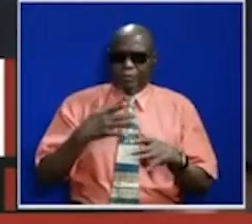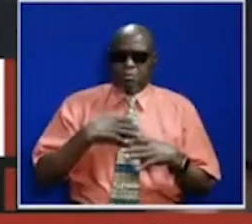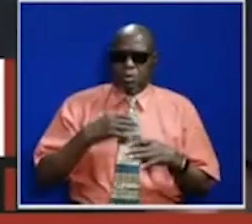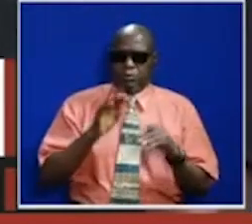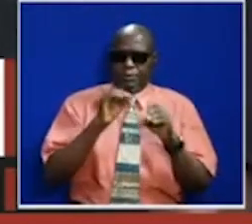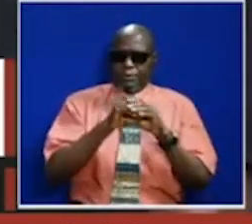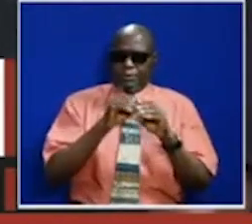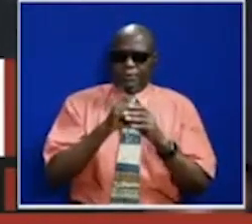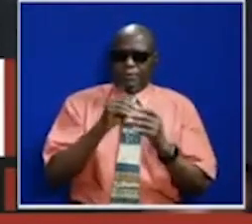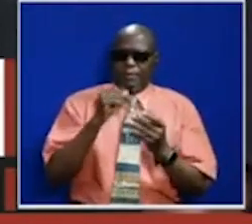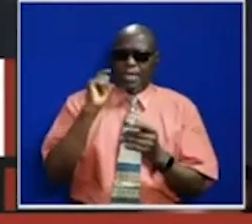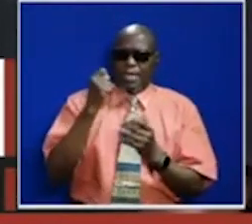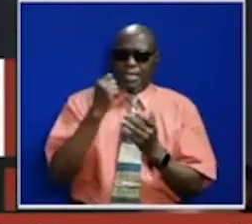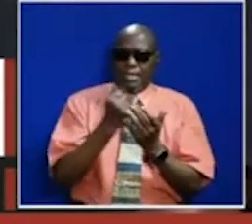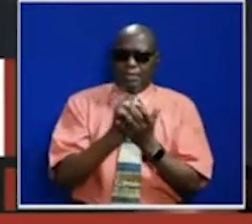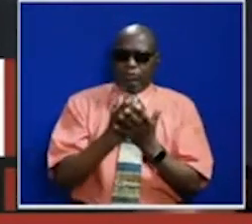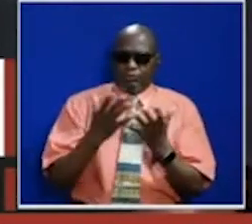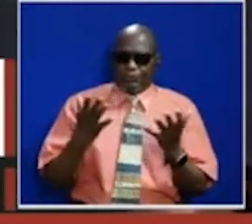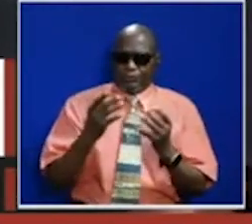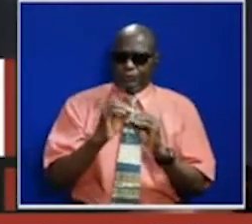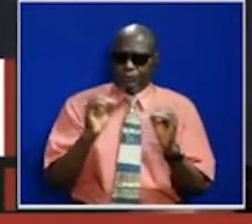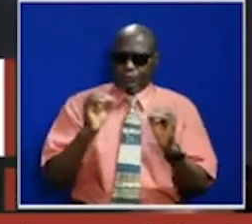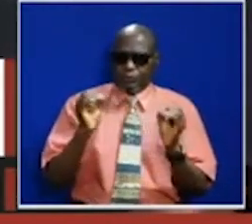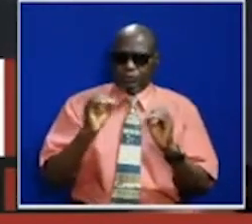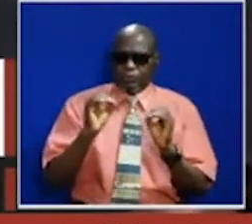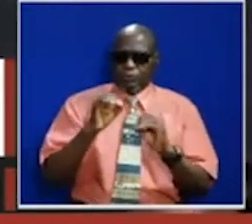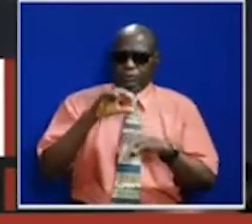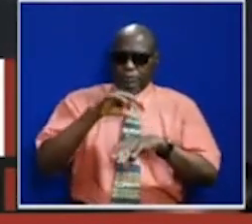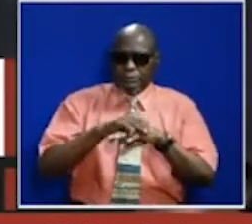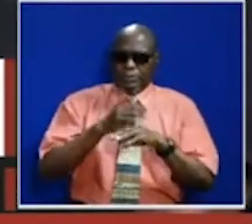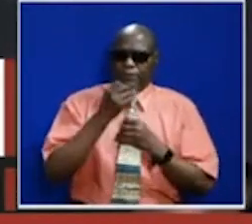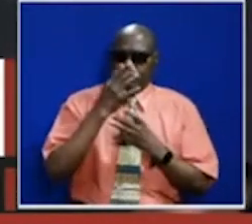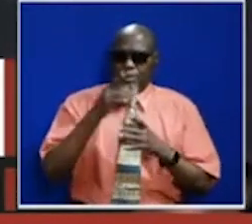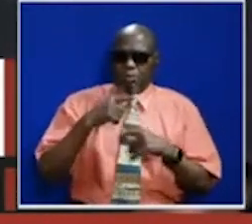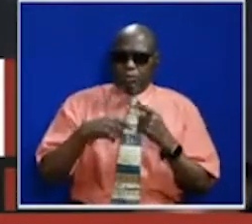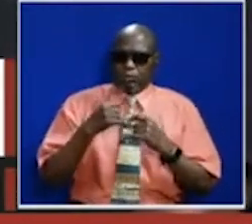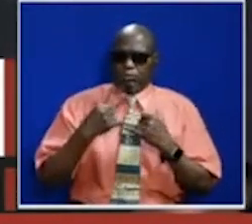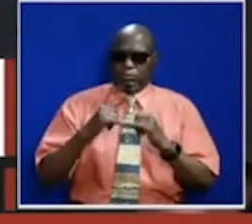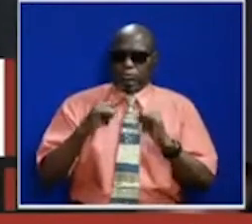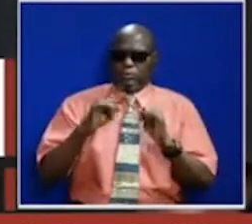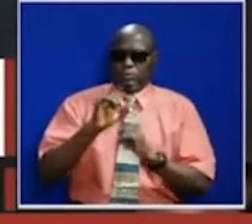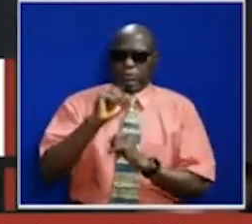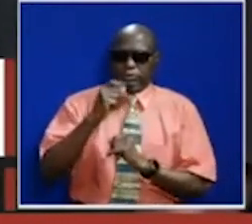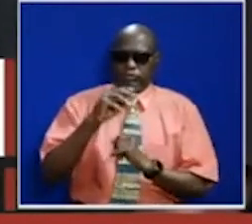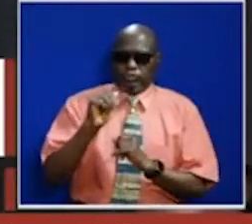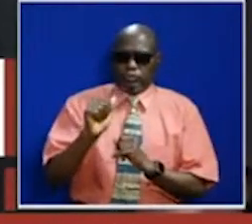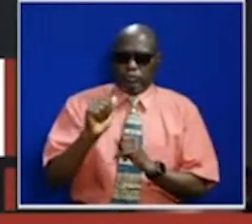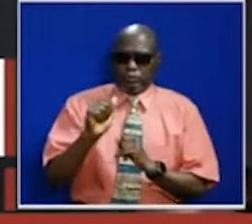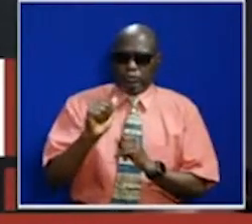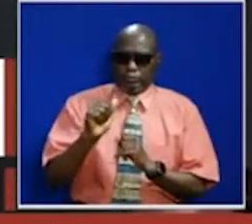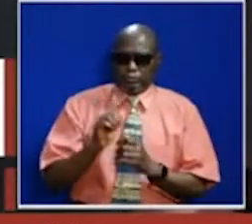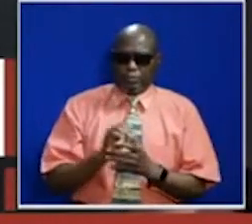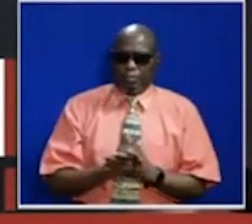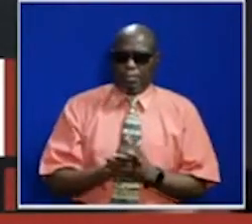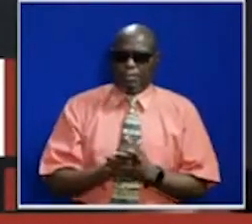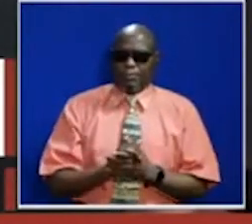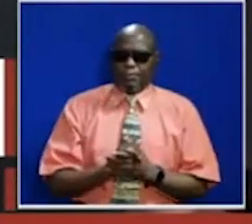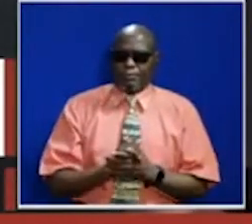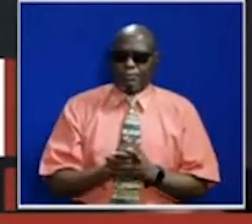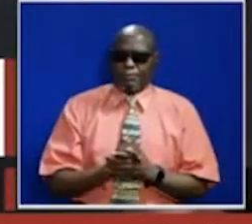access the Kenya Gazette, are able to still get information about the implementation of the Social Health Insurance Fund. We hope